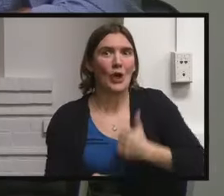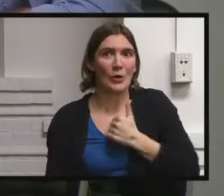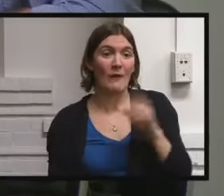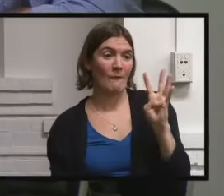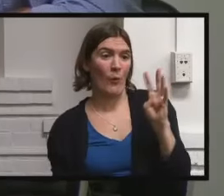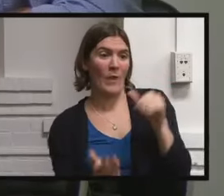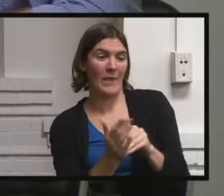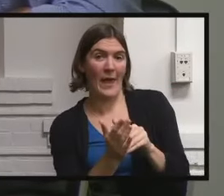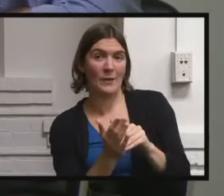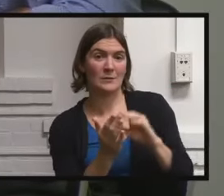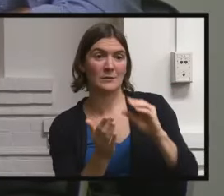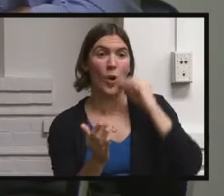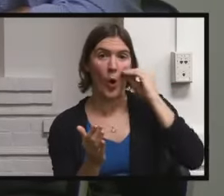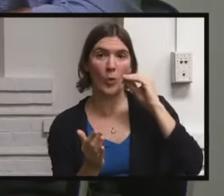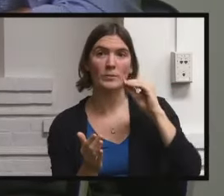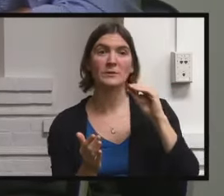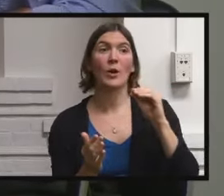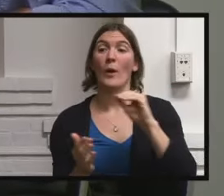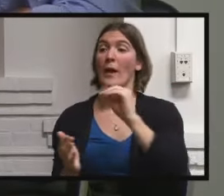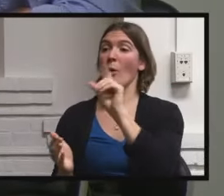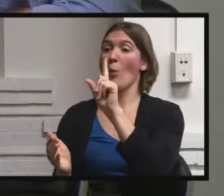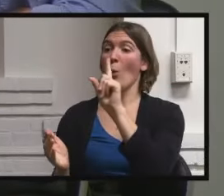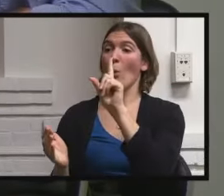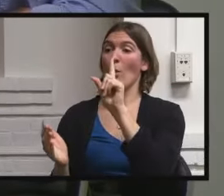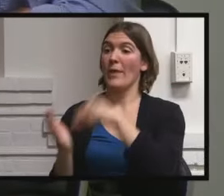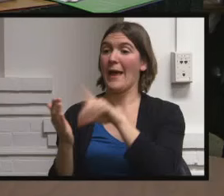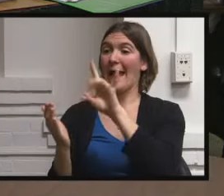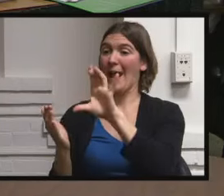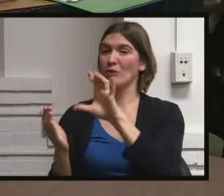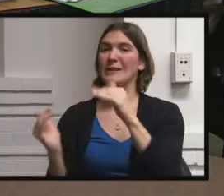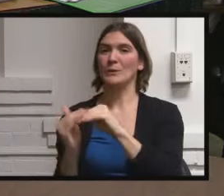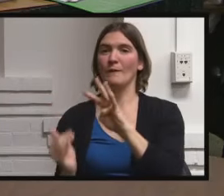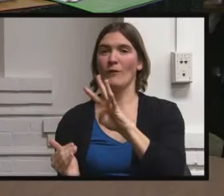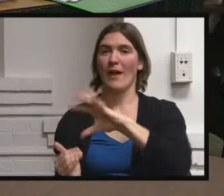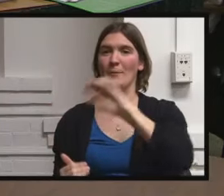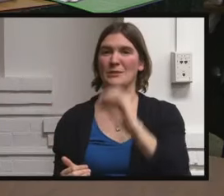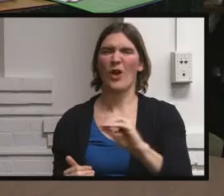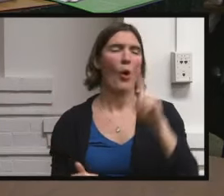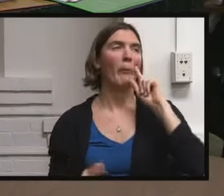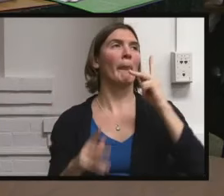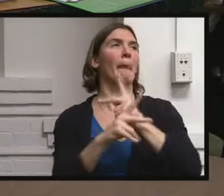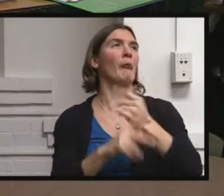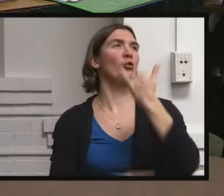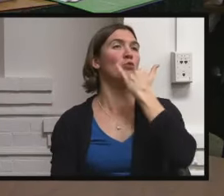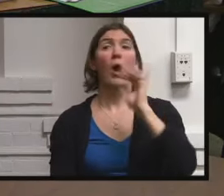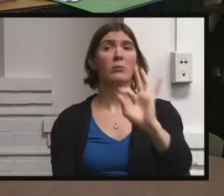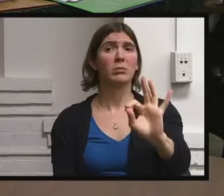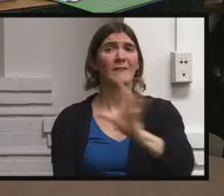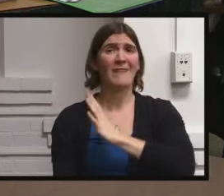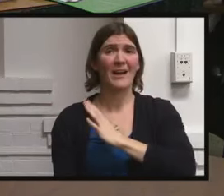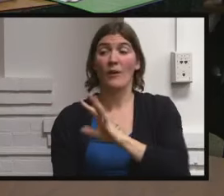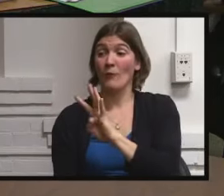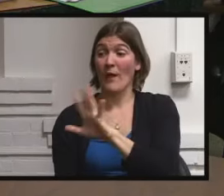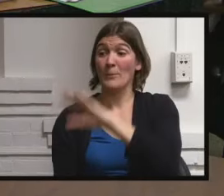4,000. Yeah. Yeah. Right, that's how 1,800 is about 45% of 4,000. Thank you. No, that's perfect. So there's a great deal